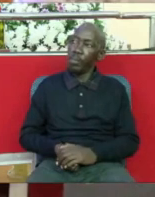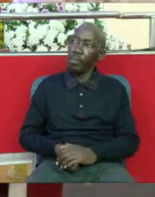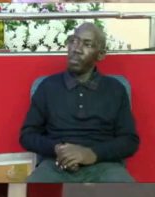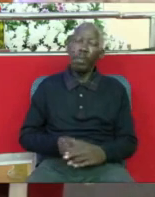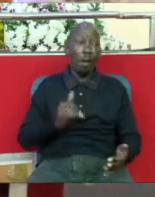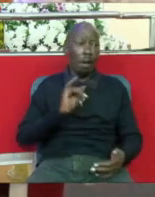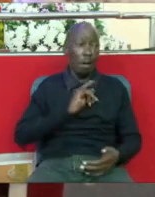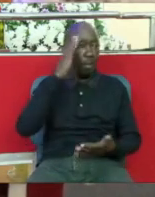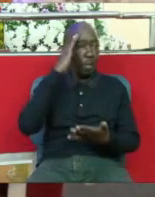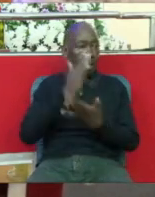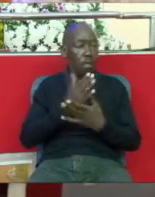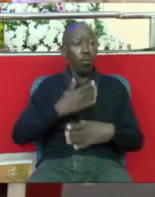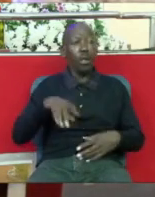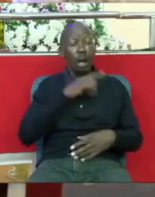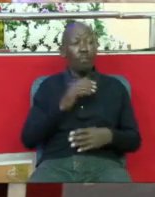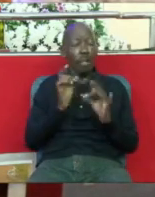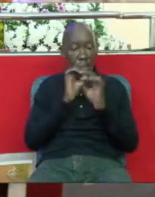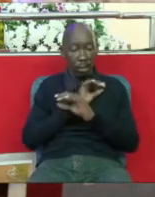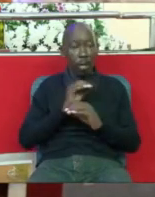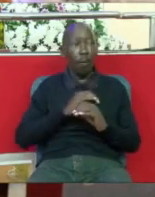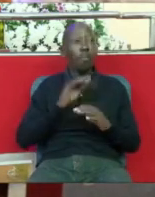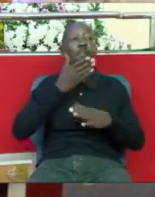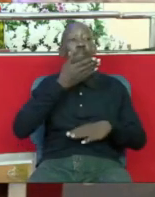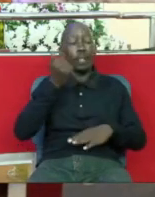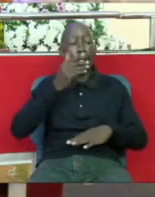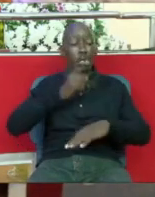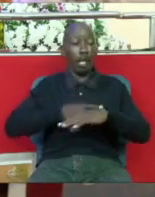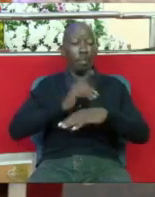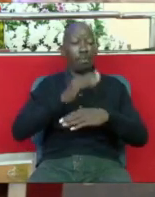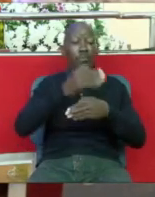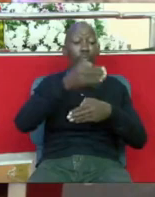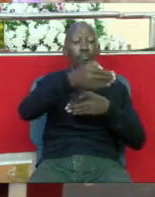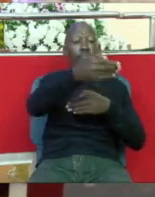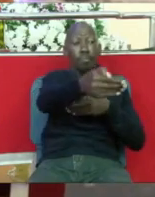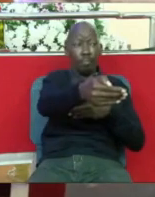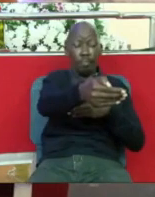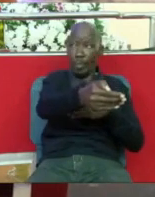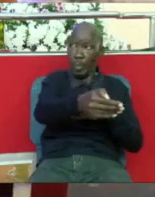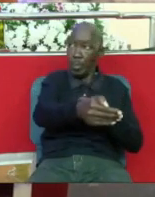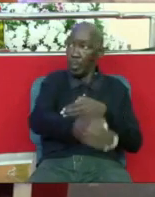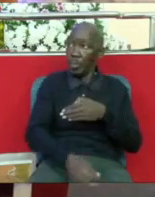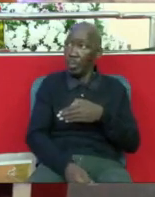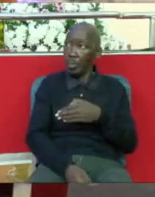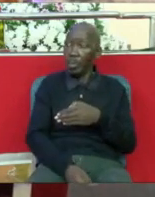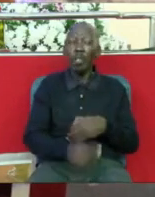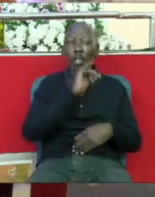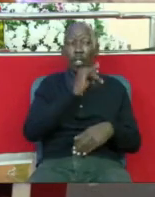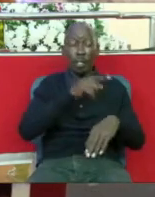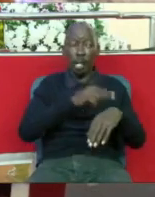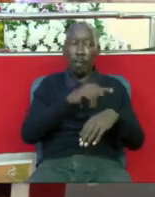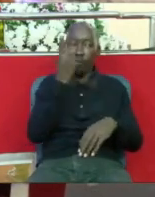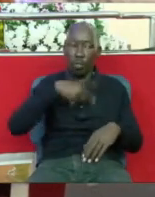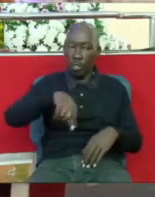I believe we have exciting times ahead of us. Naamini kwamba pana nyakati za kusisimua mbele zetu. And it's time for us. Na